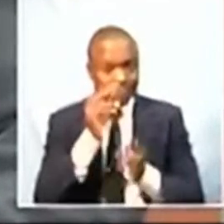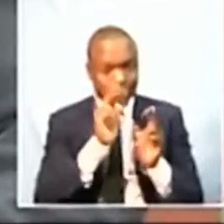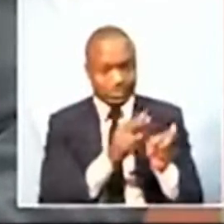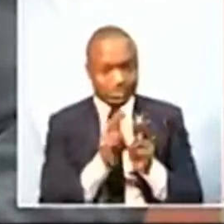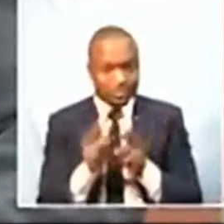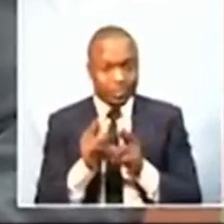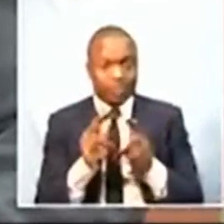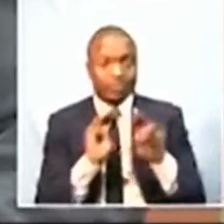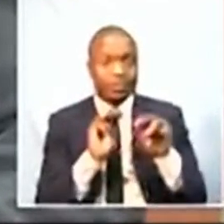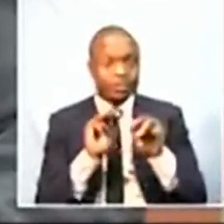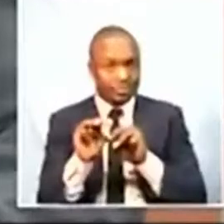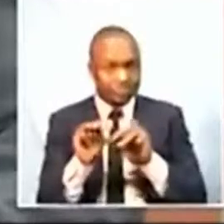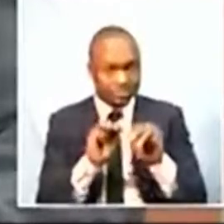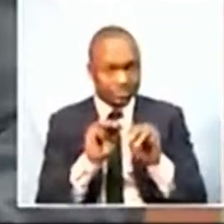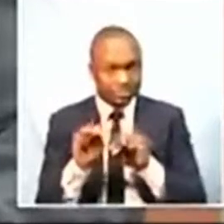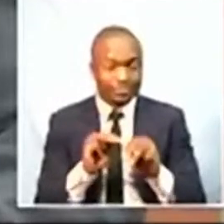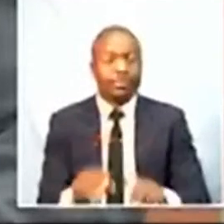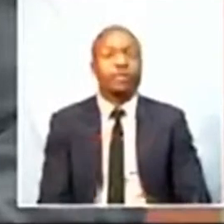response from management.